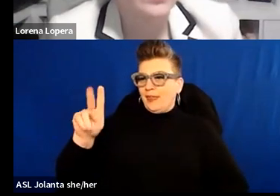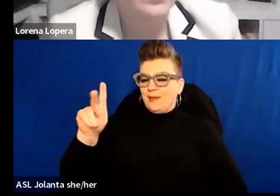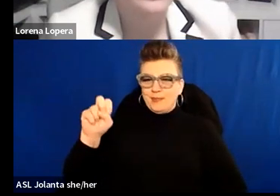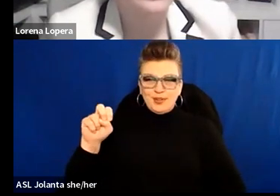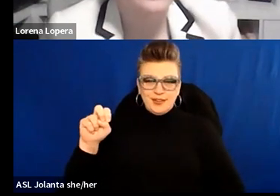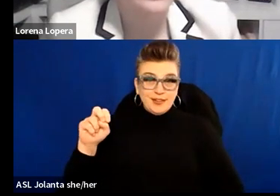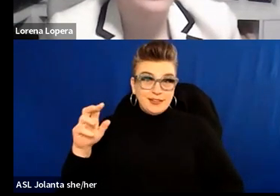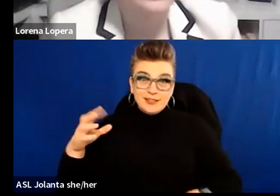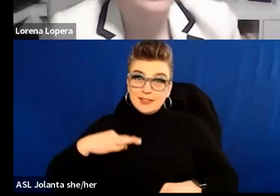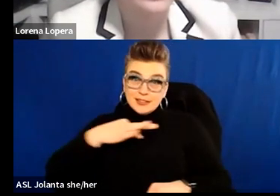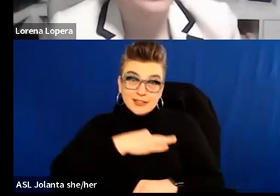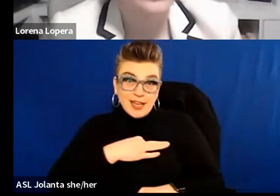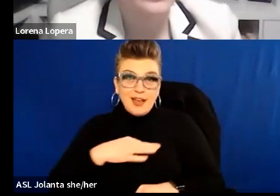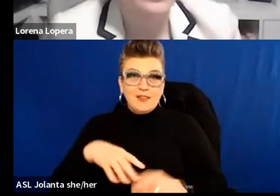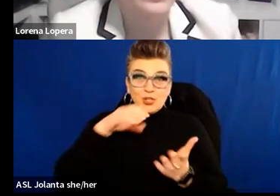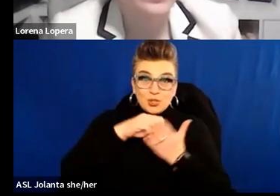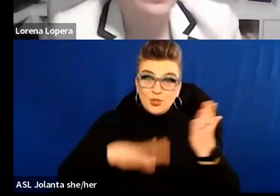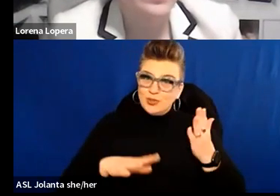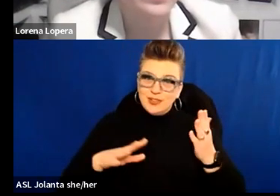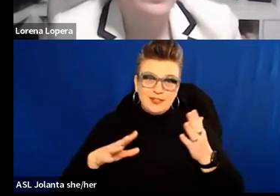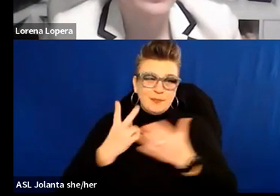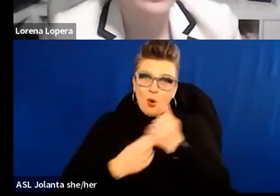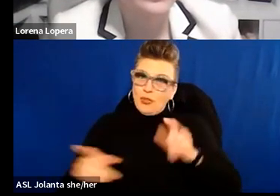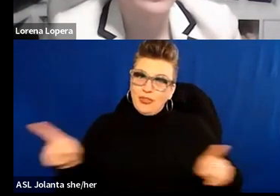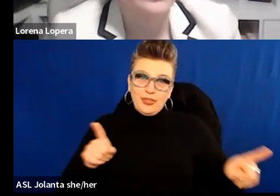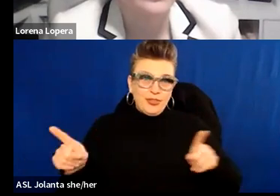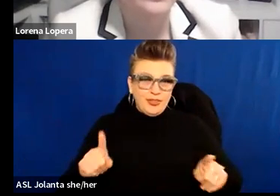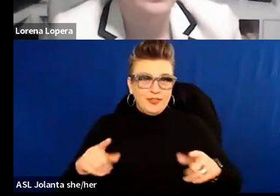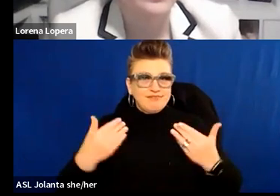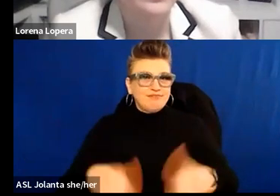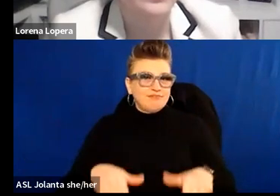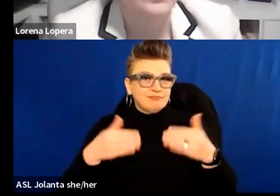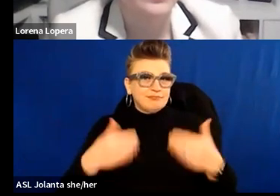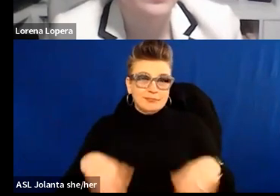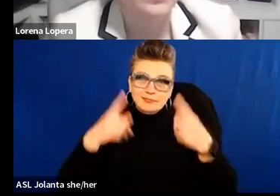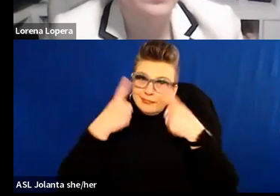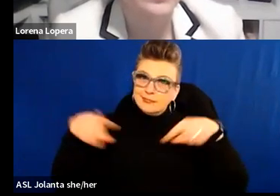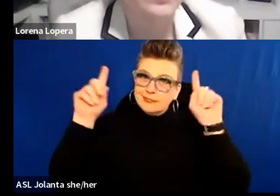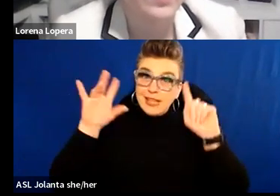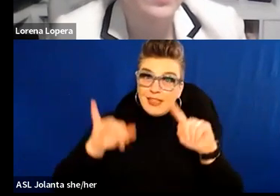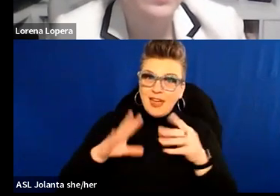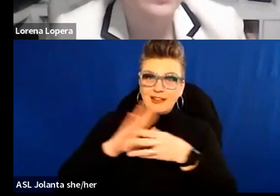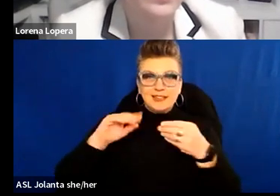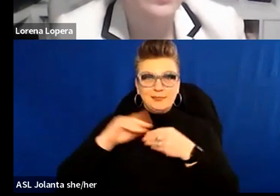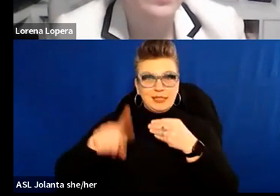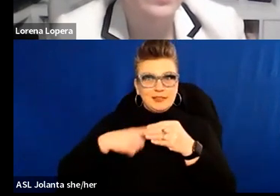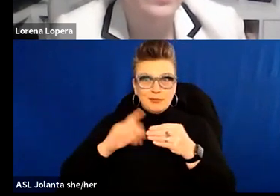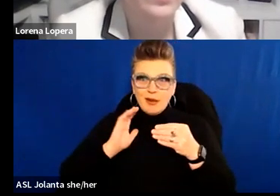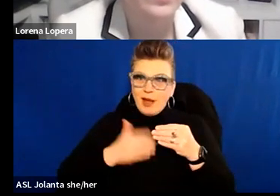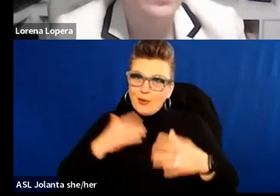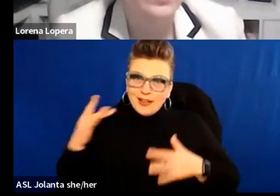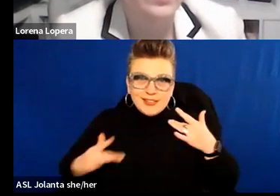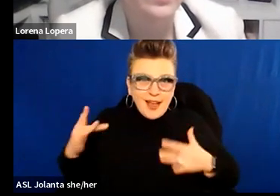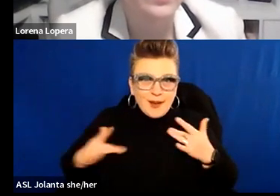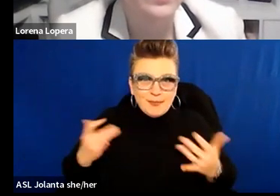and also the accomplishment of our students that speaks up to our you know uh excitement right now in